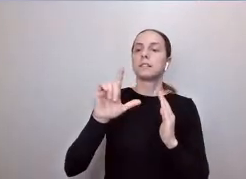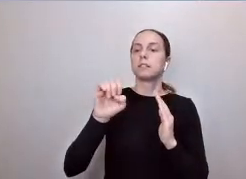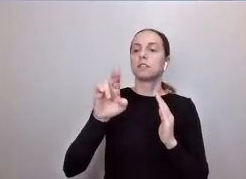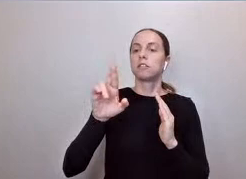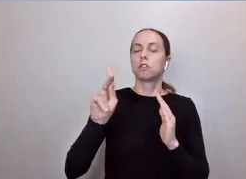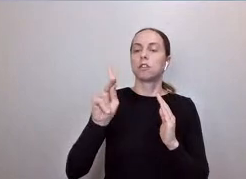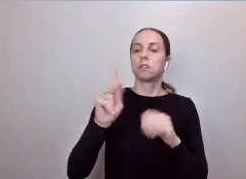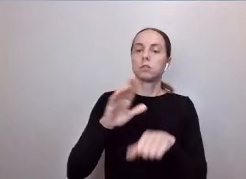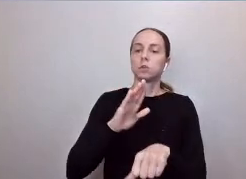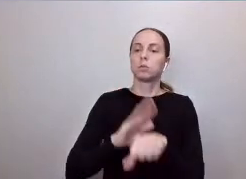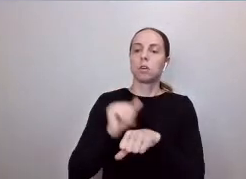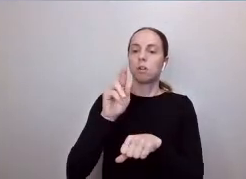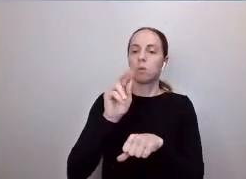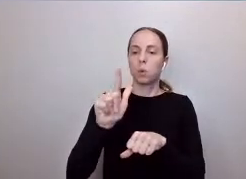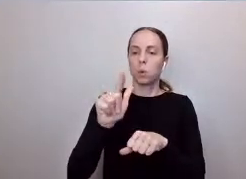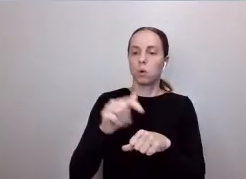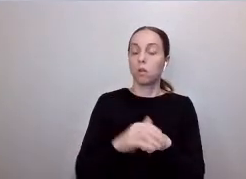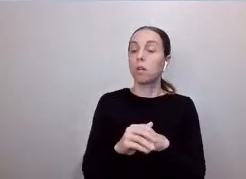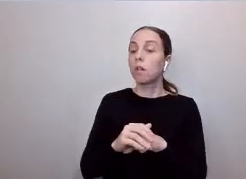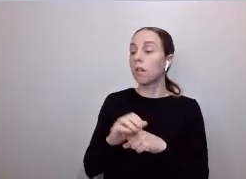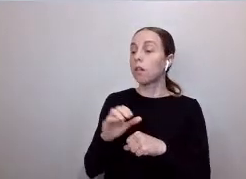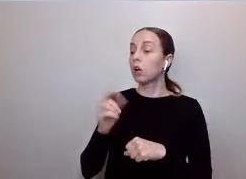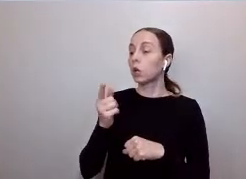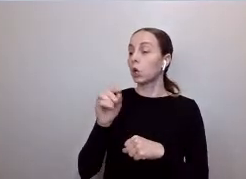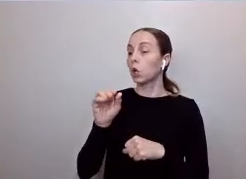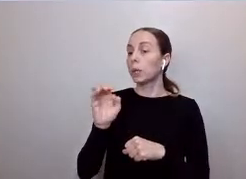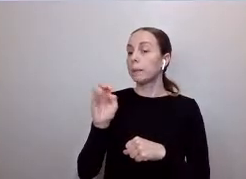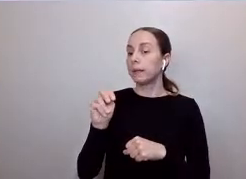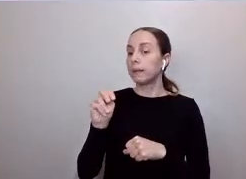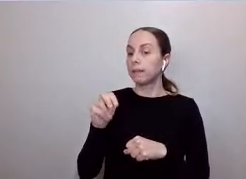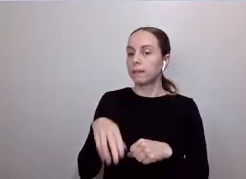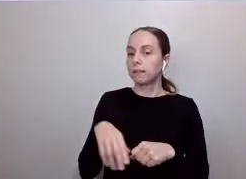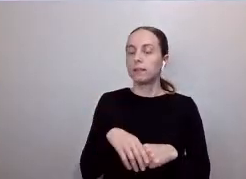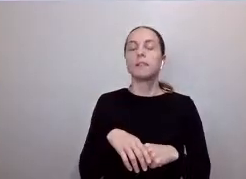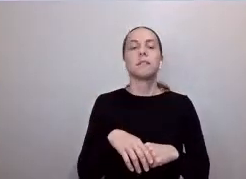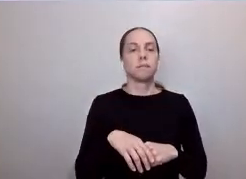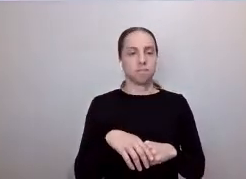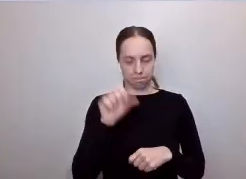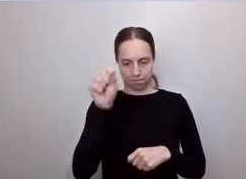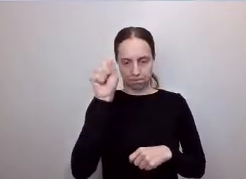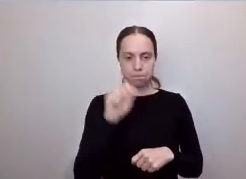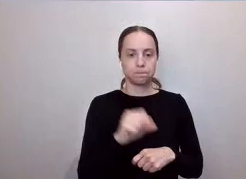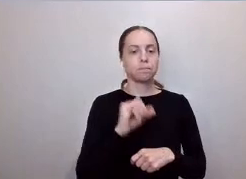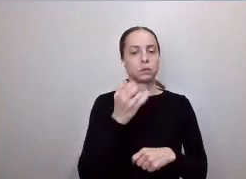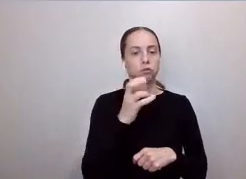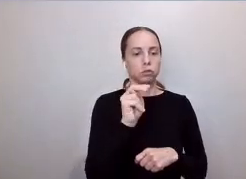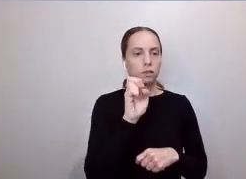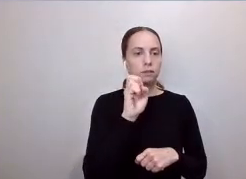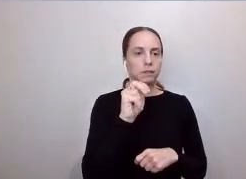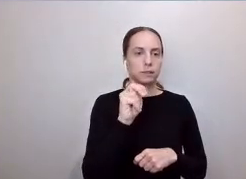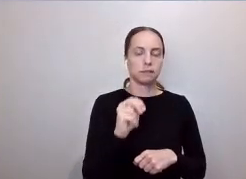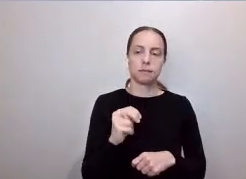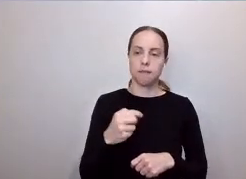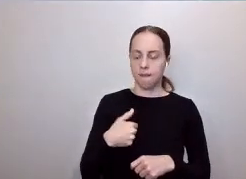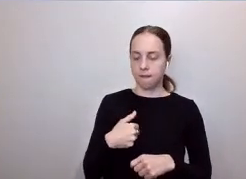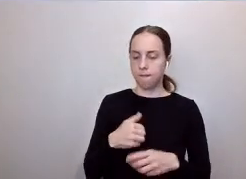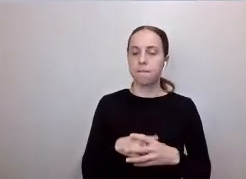Councilmember Goodman. Aye. Councilmember Johnson. Aye. Councilmember Pomisano.